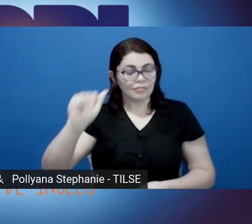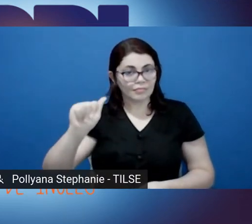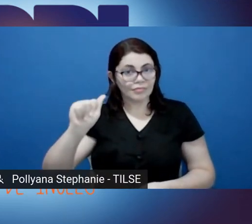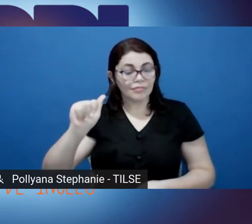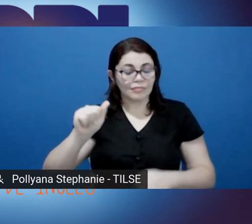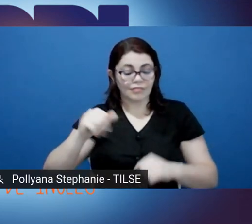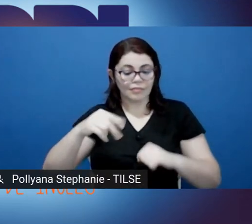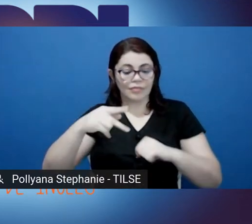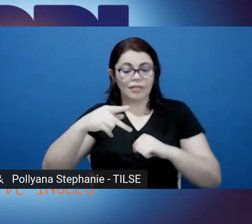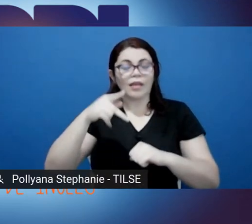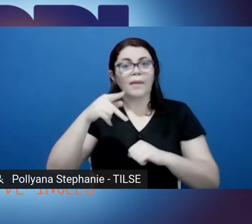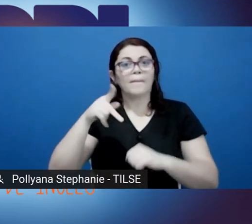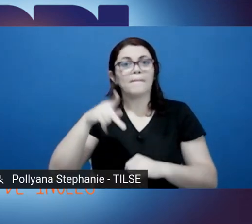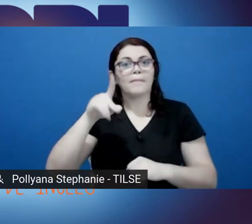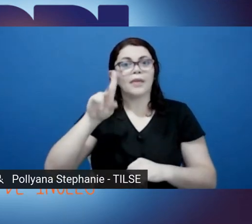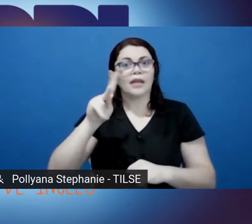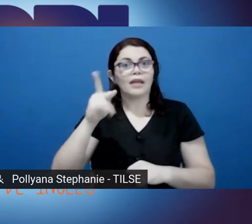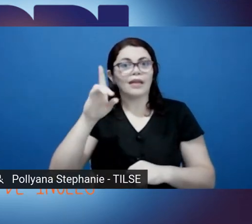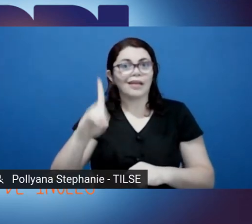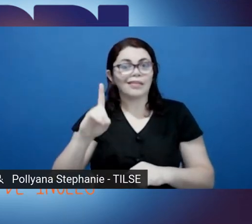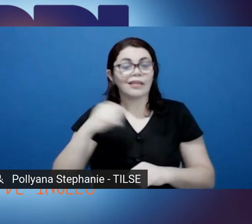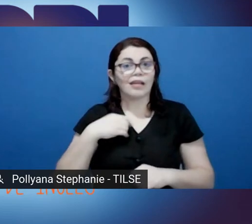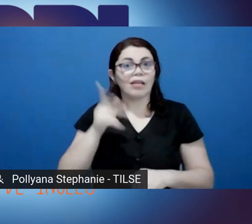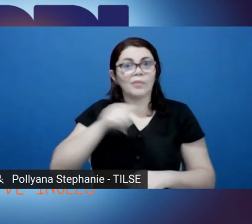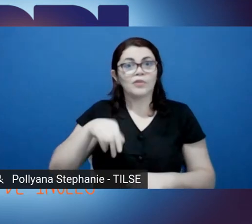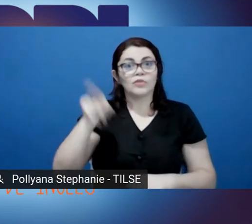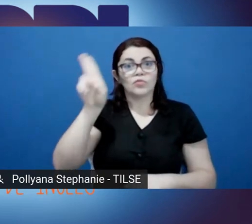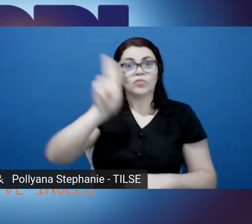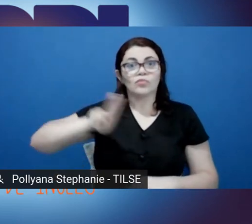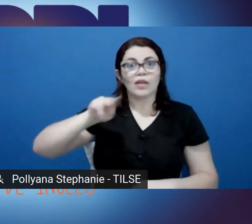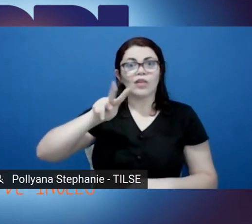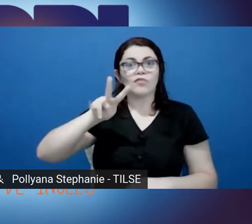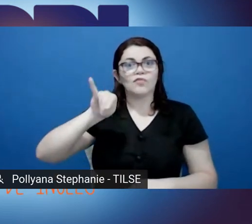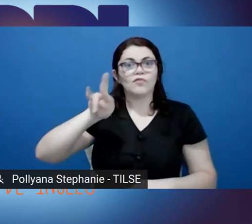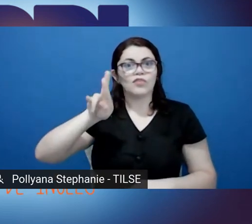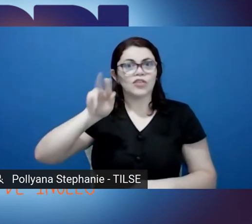and Professor at Virginia Commonwealth University in the US.